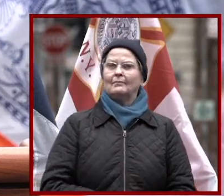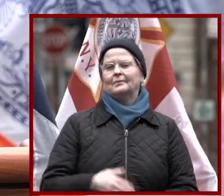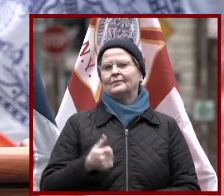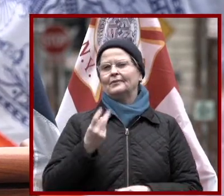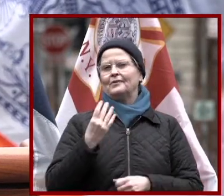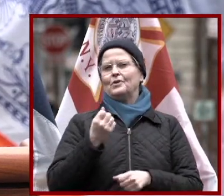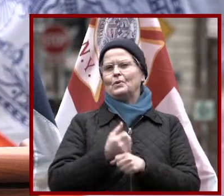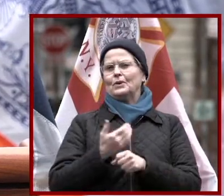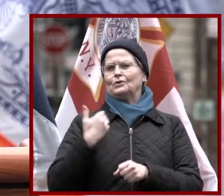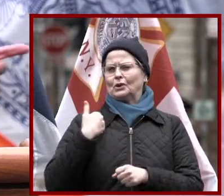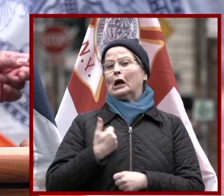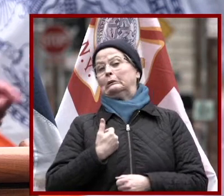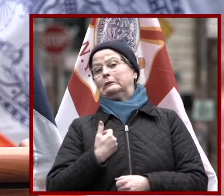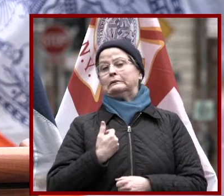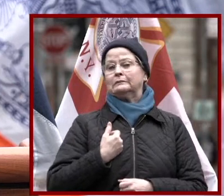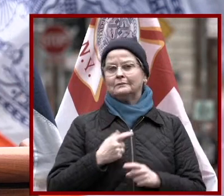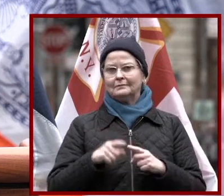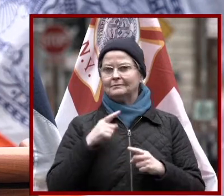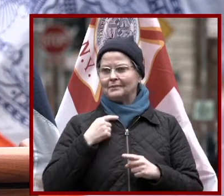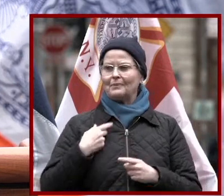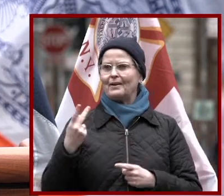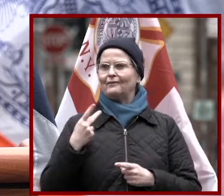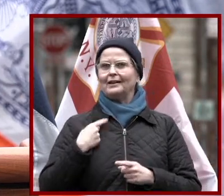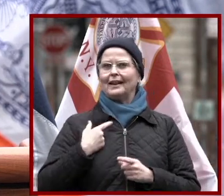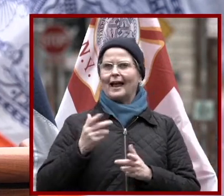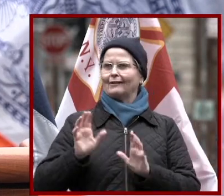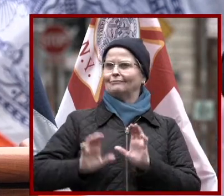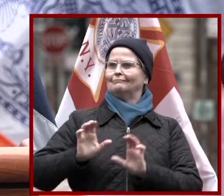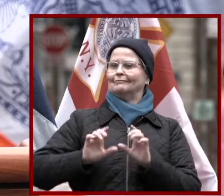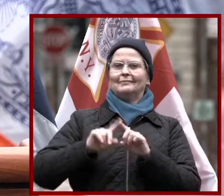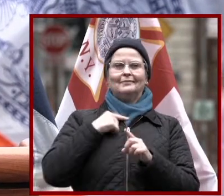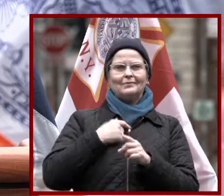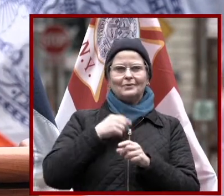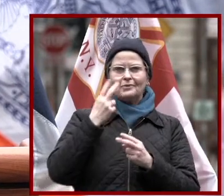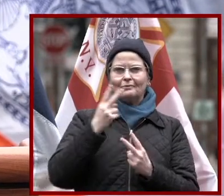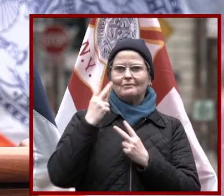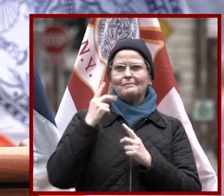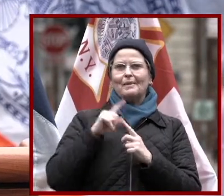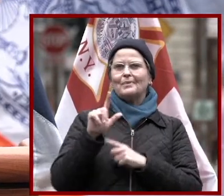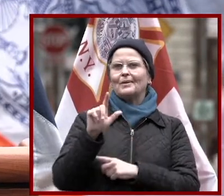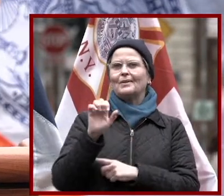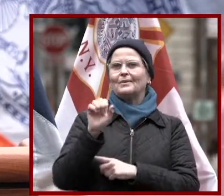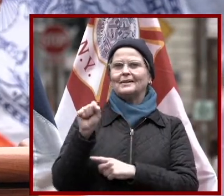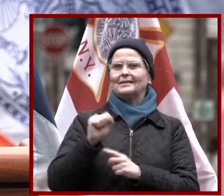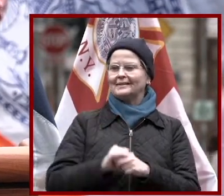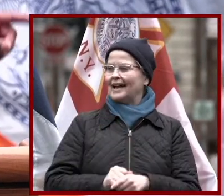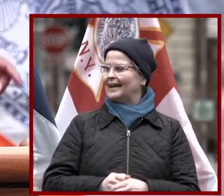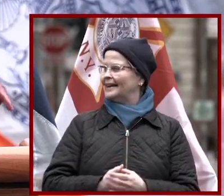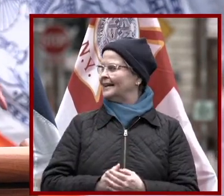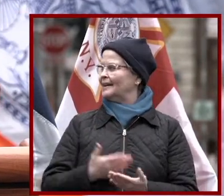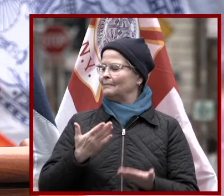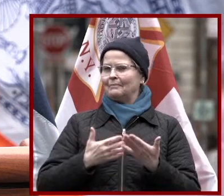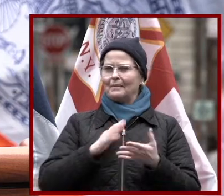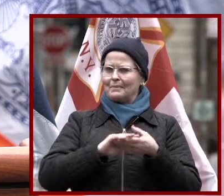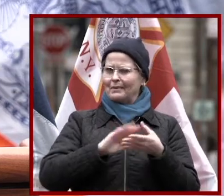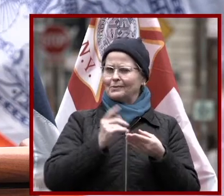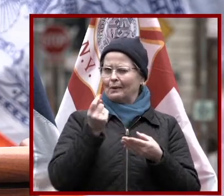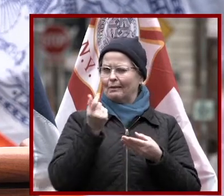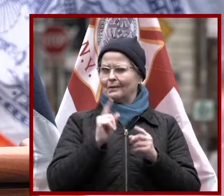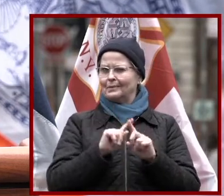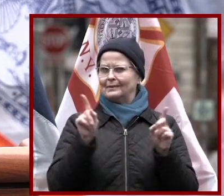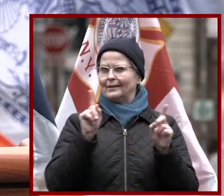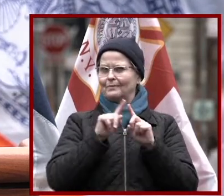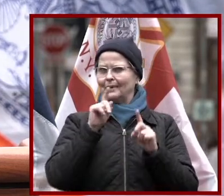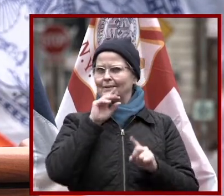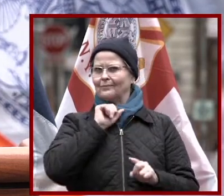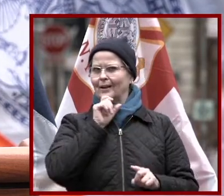years ago. So we'll have to get together and catch up, all right, talk about the Lower East Side, because I'm sure my story may be a little bit different than yours may have